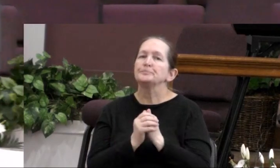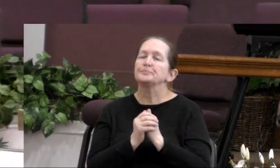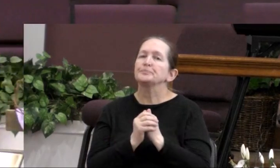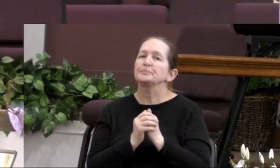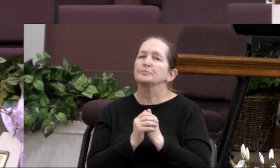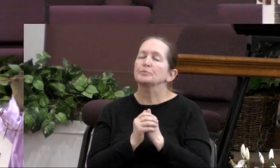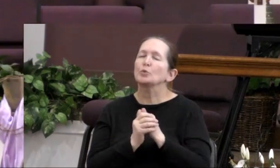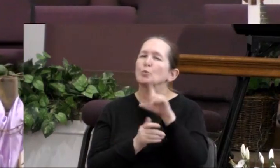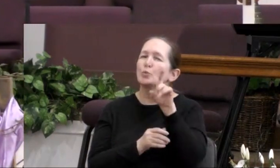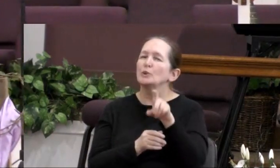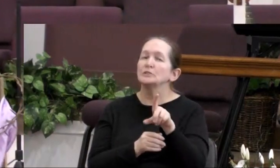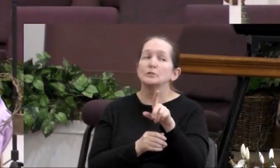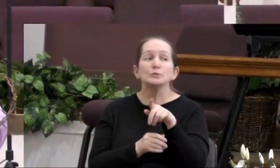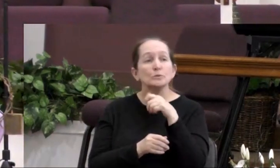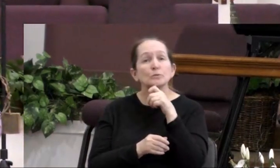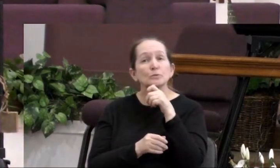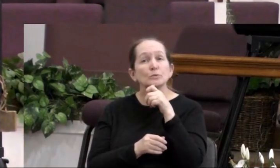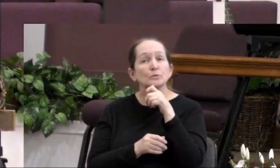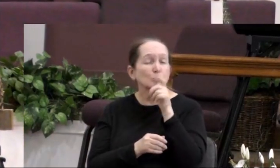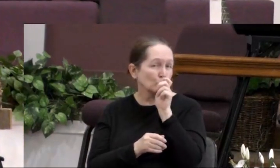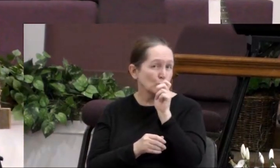The question is who?